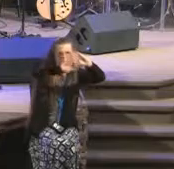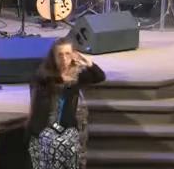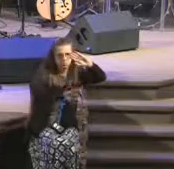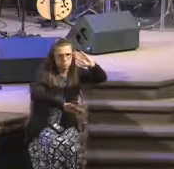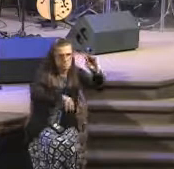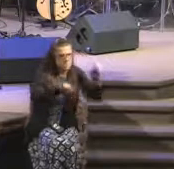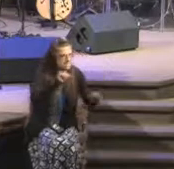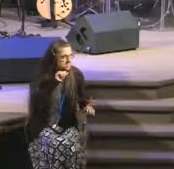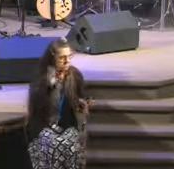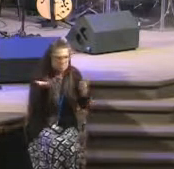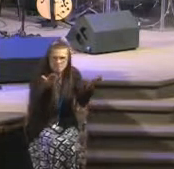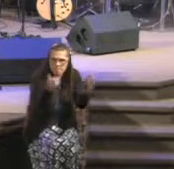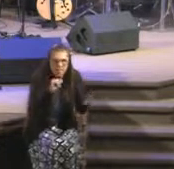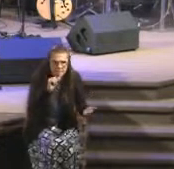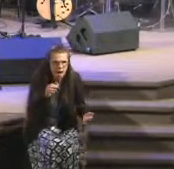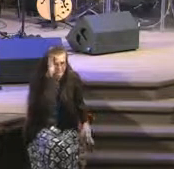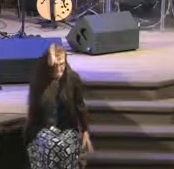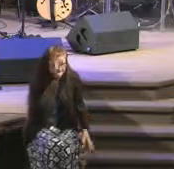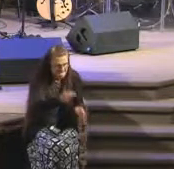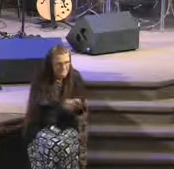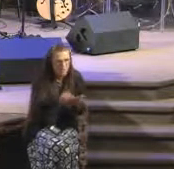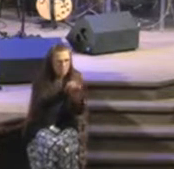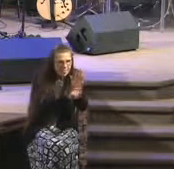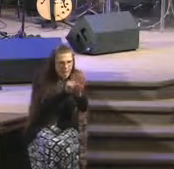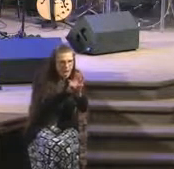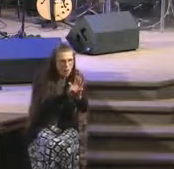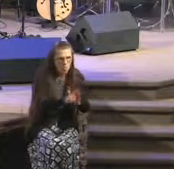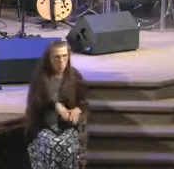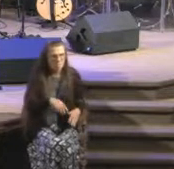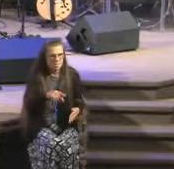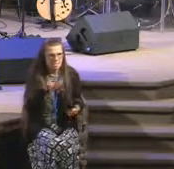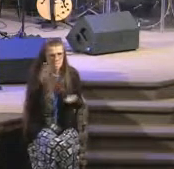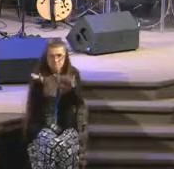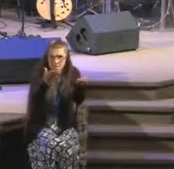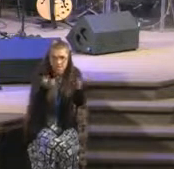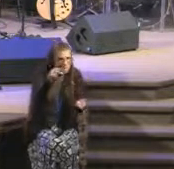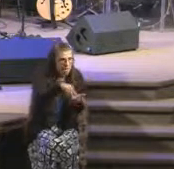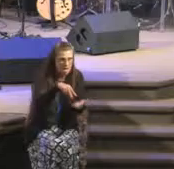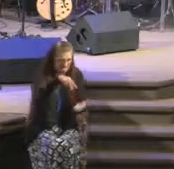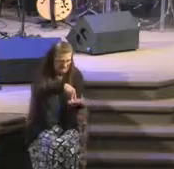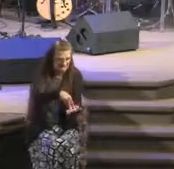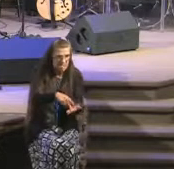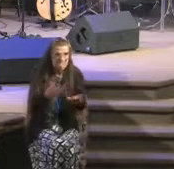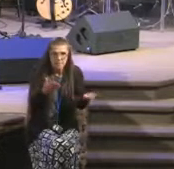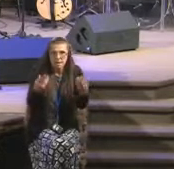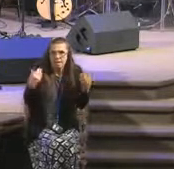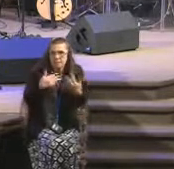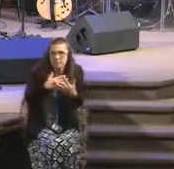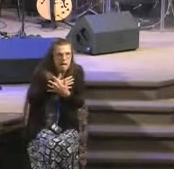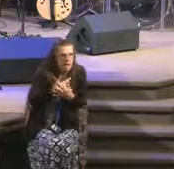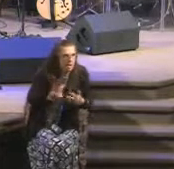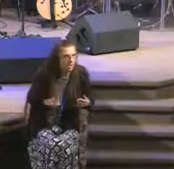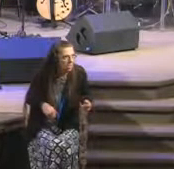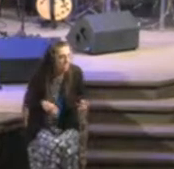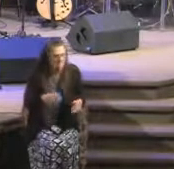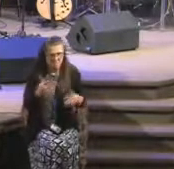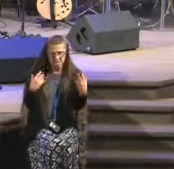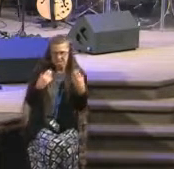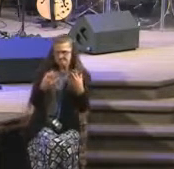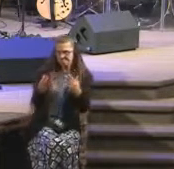job. Somebody was not faithful in the hour. Somebody did not stay in their place. Somebody got scared. Somebody got